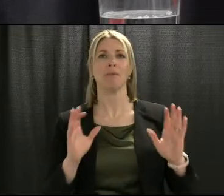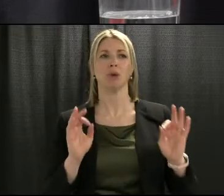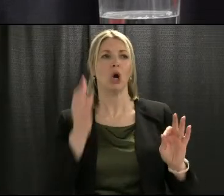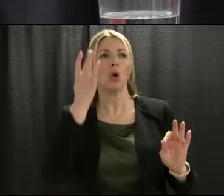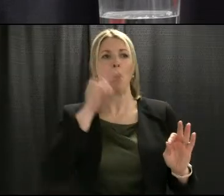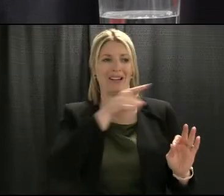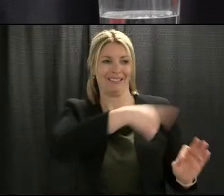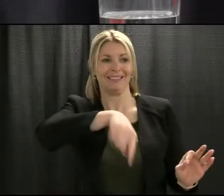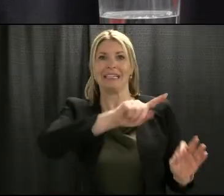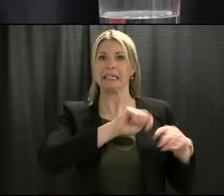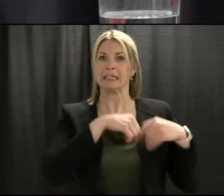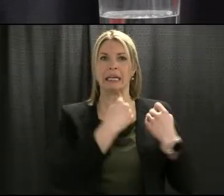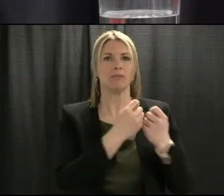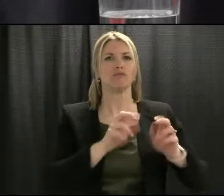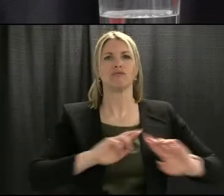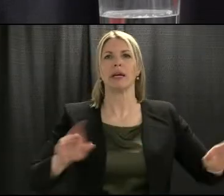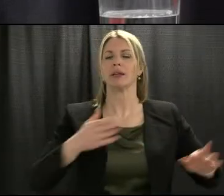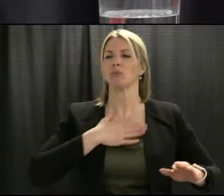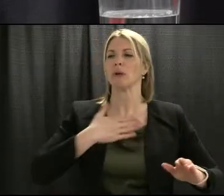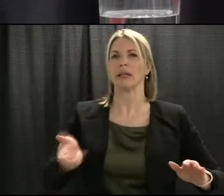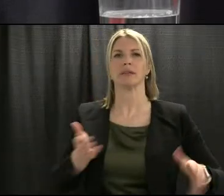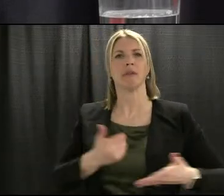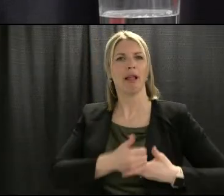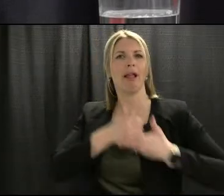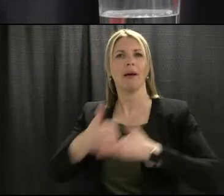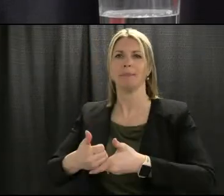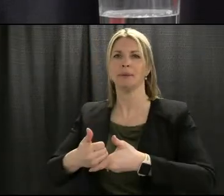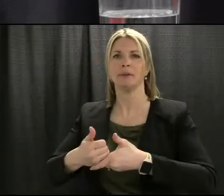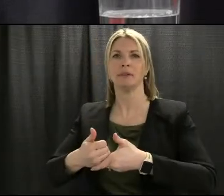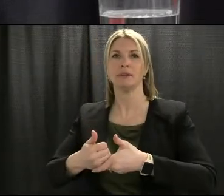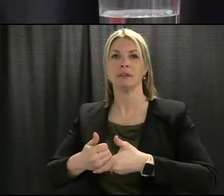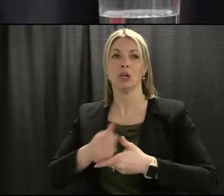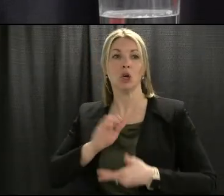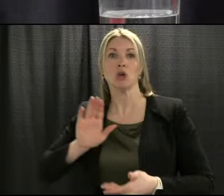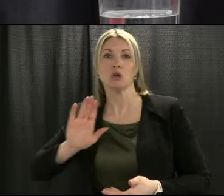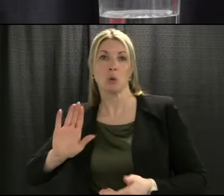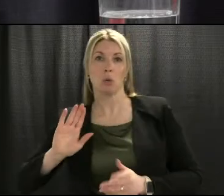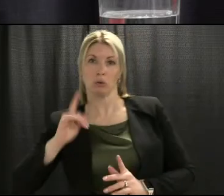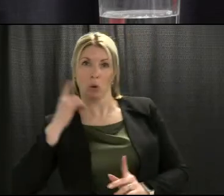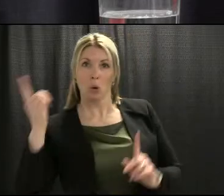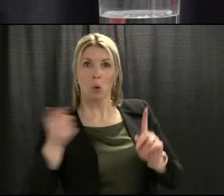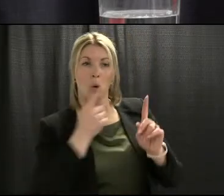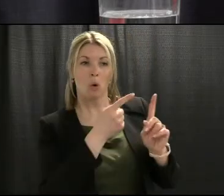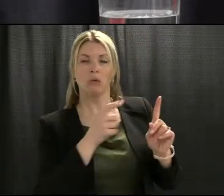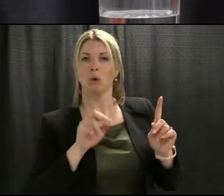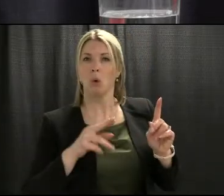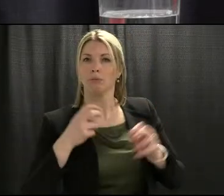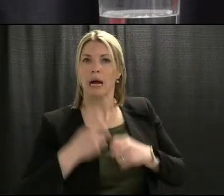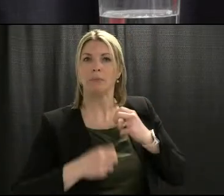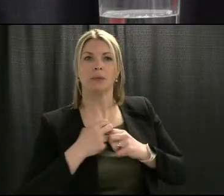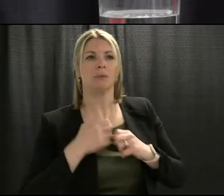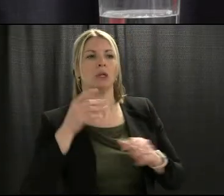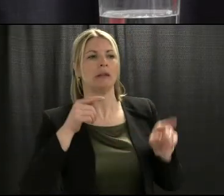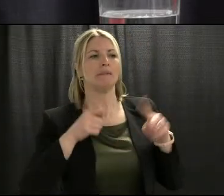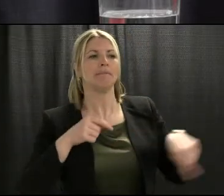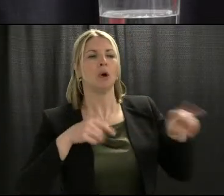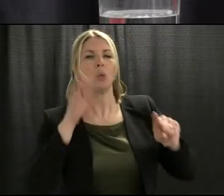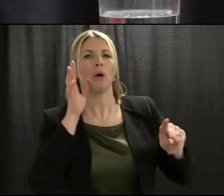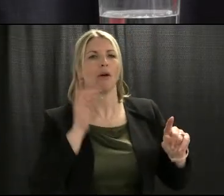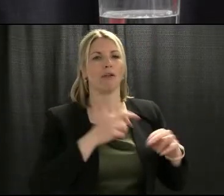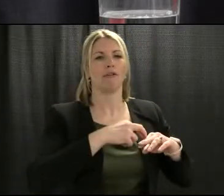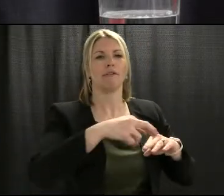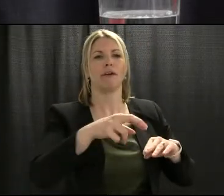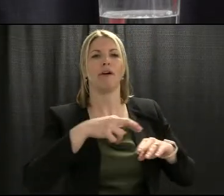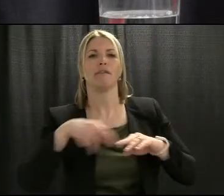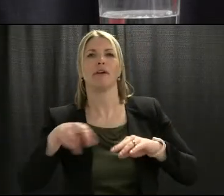and with you to help you set and achieve your goals and will connect you to other team members as needed. Your needs will